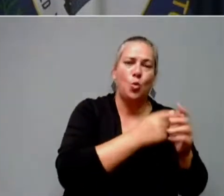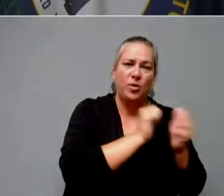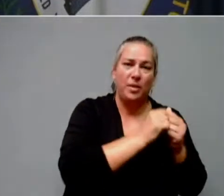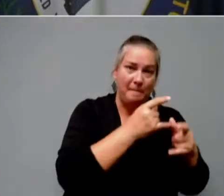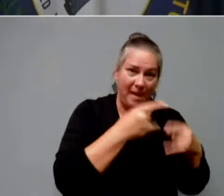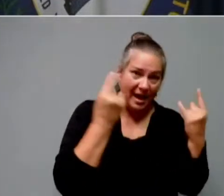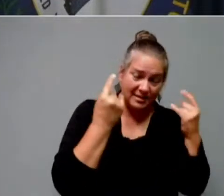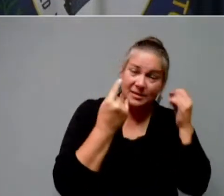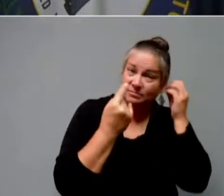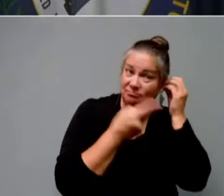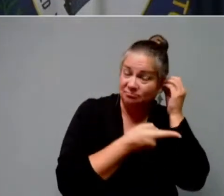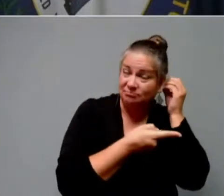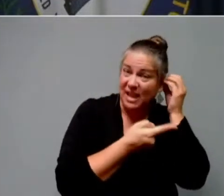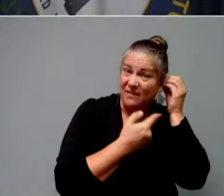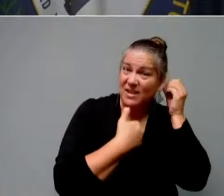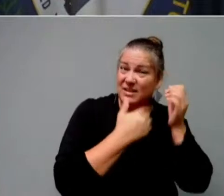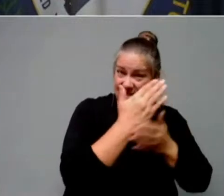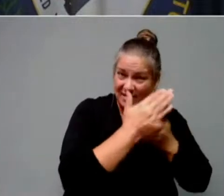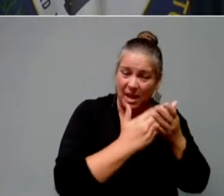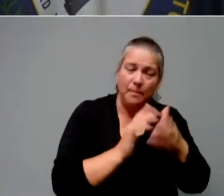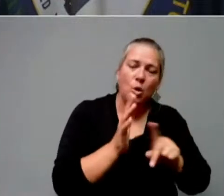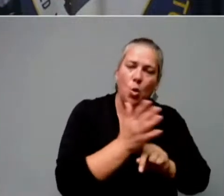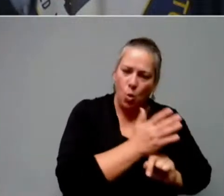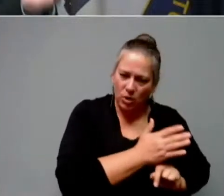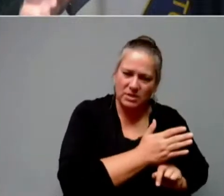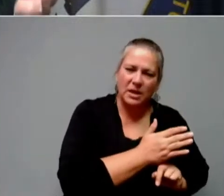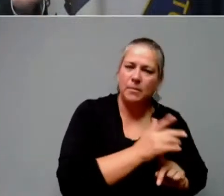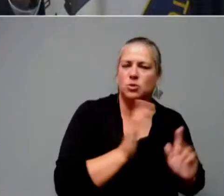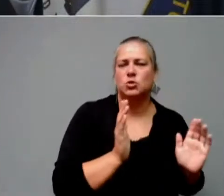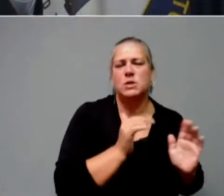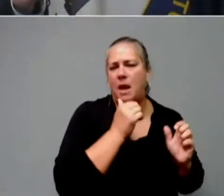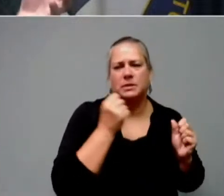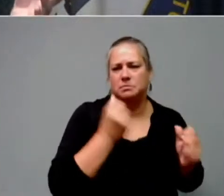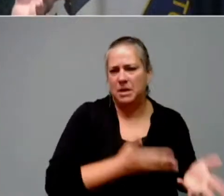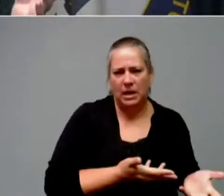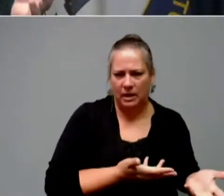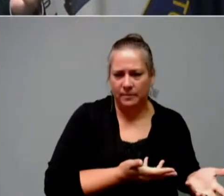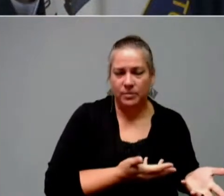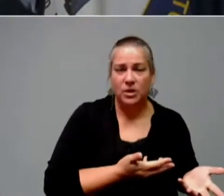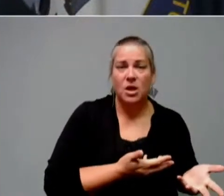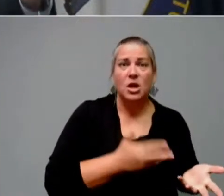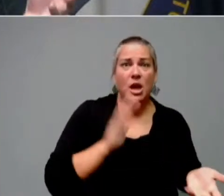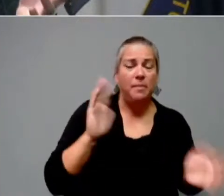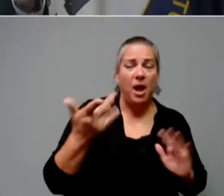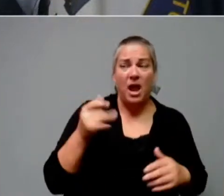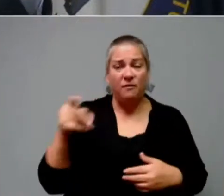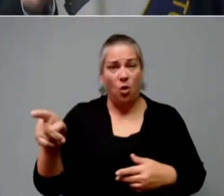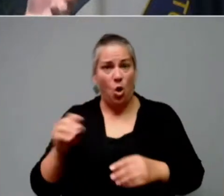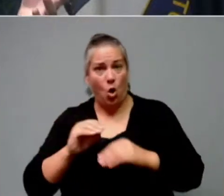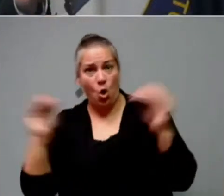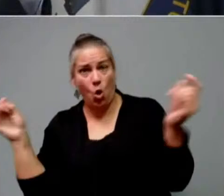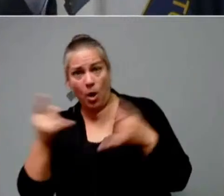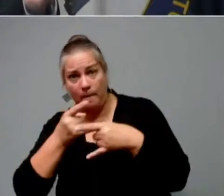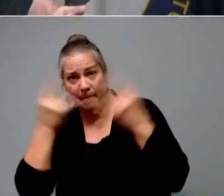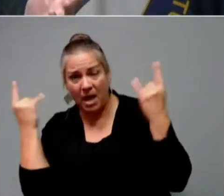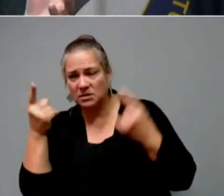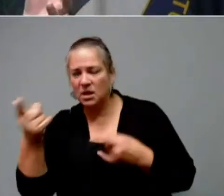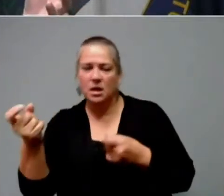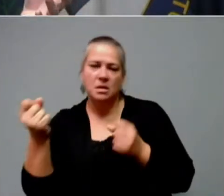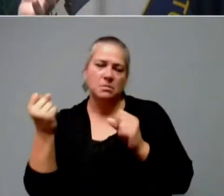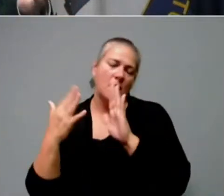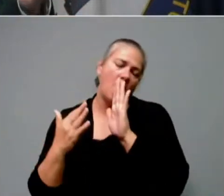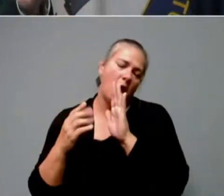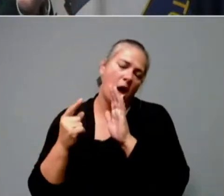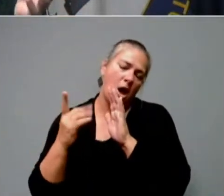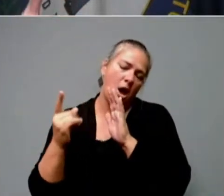yeah, there are going to be some quarantines, but they are relatively small, versus ones that haven't, which are hundreds upon hundreds, some